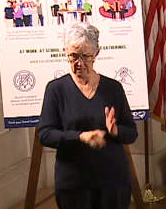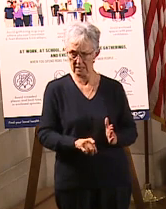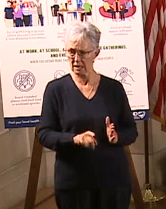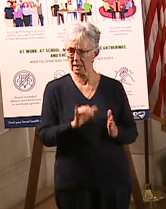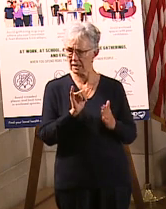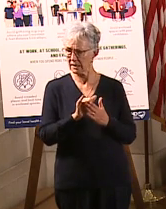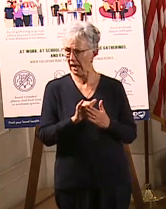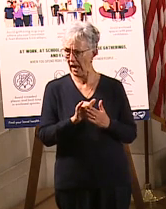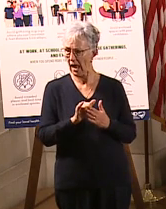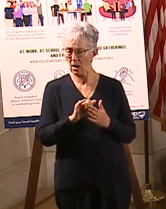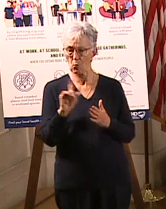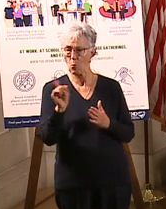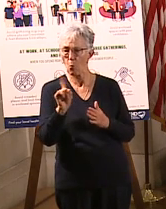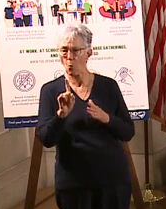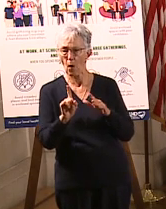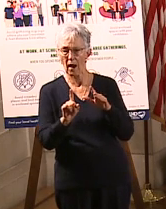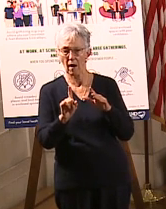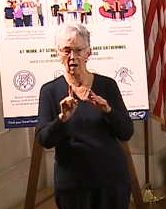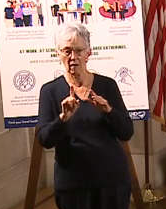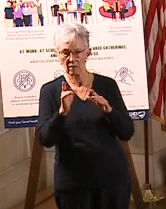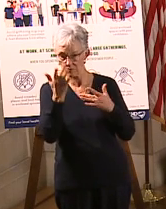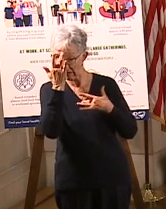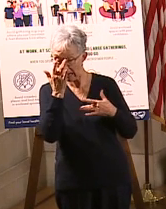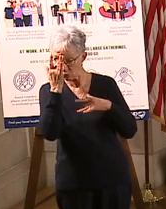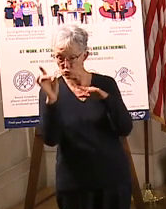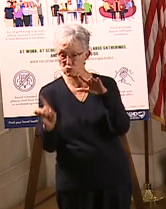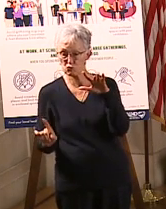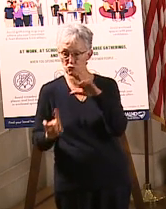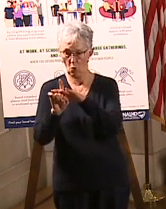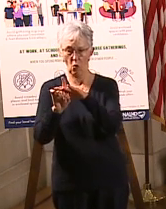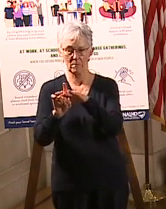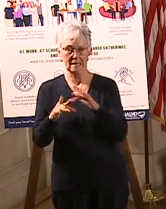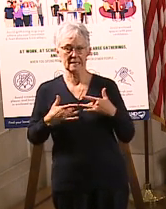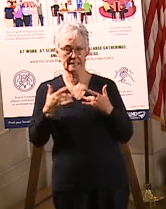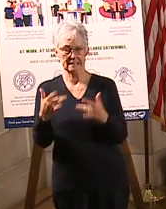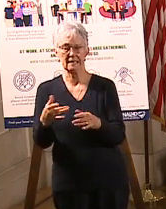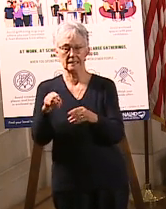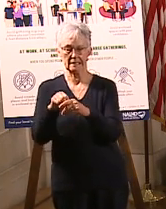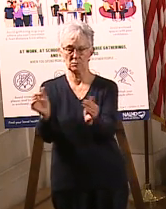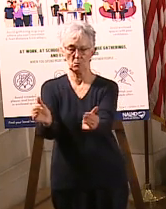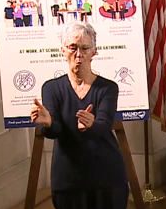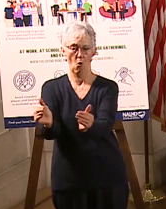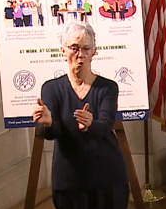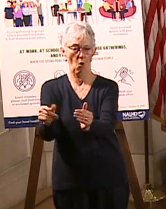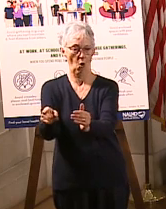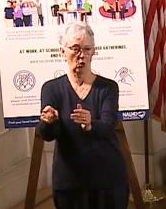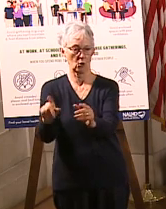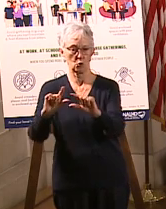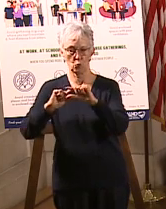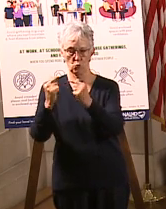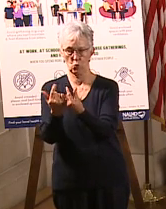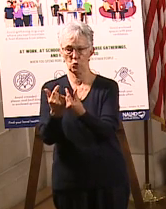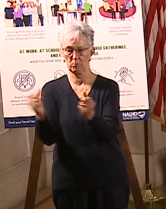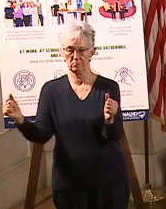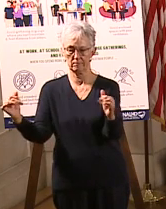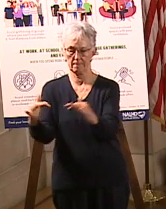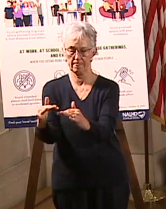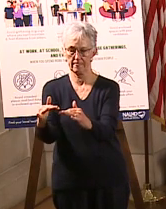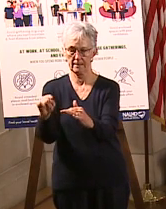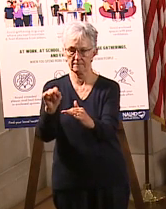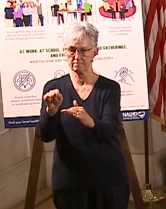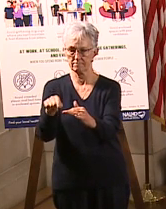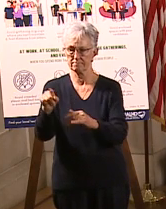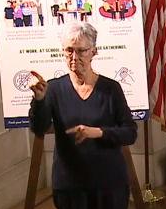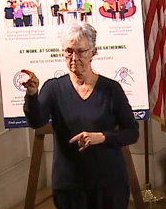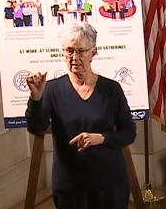those small informal gatherings where a lot of the virus is being spread. Angie's nodding her head yes, so. And